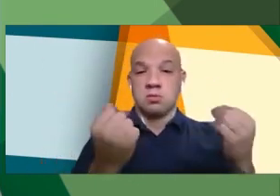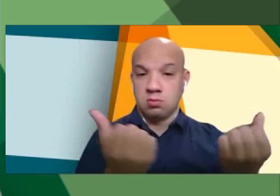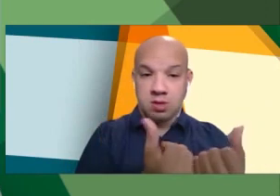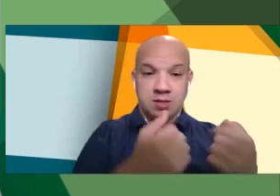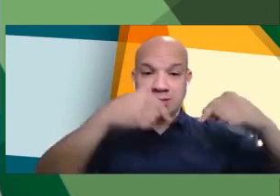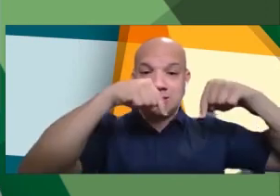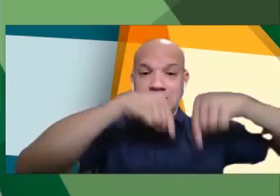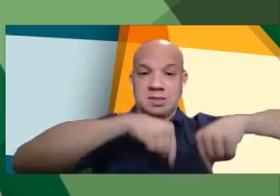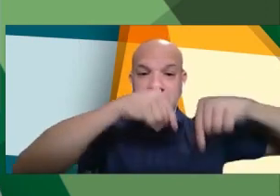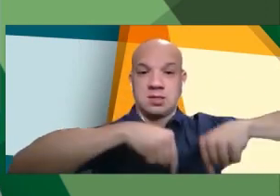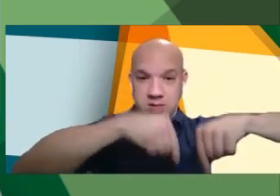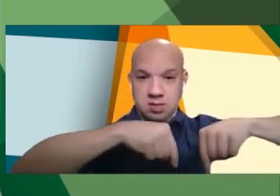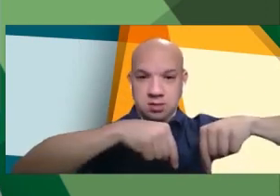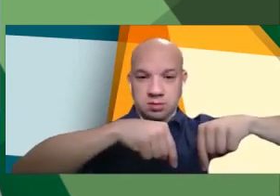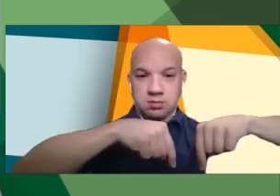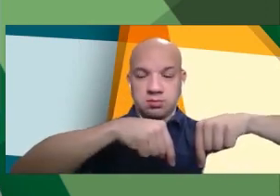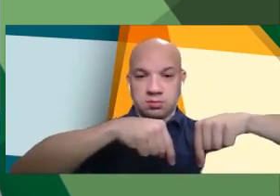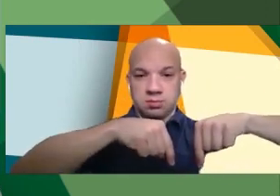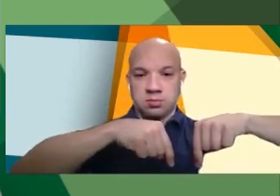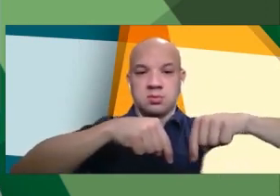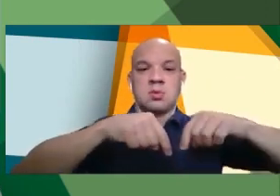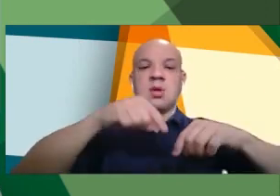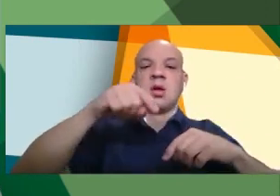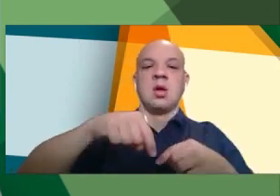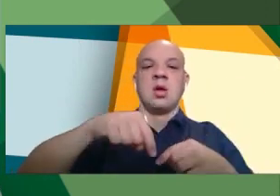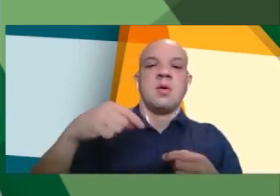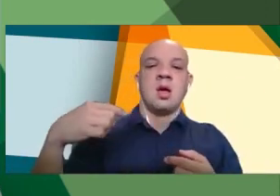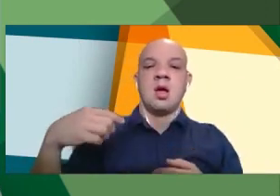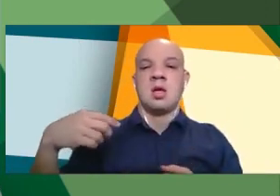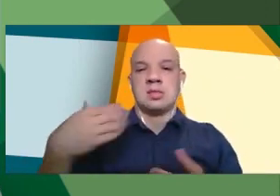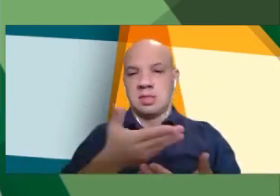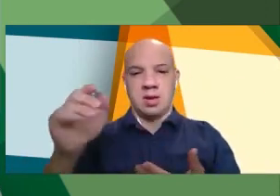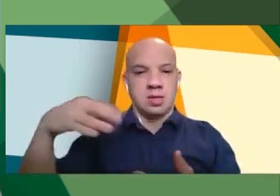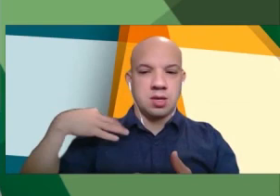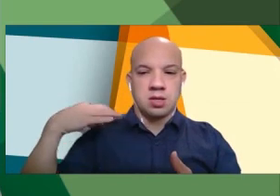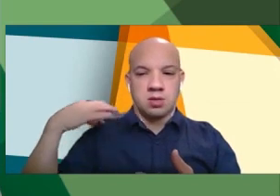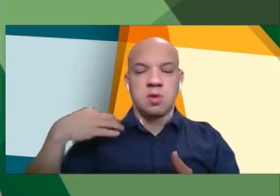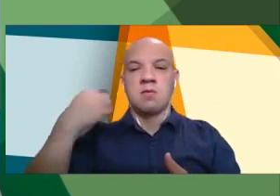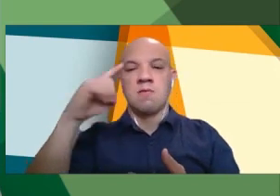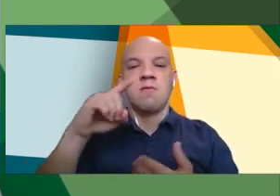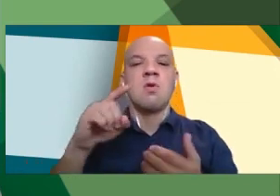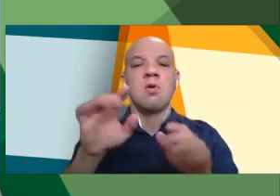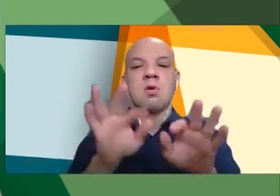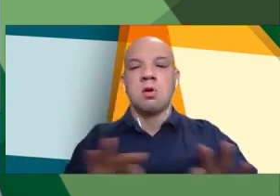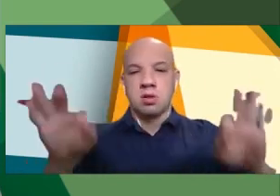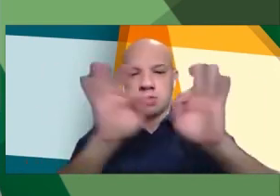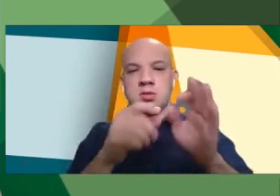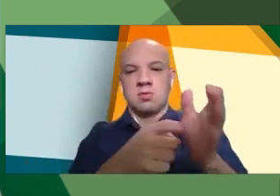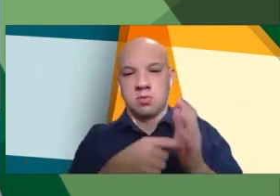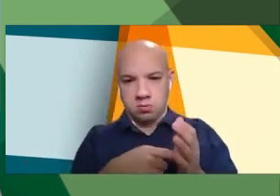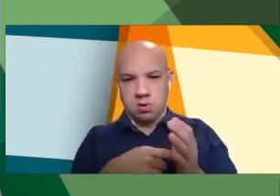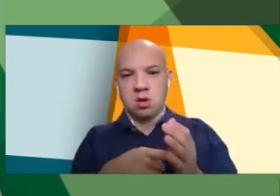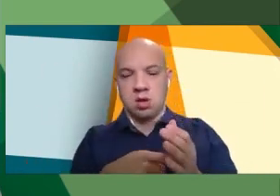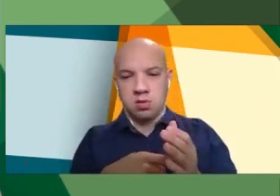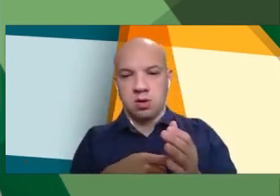not ineligible for award of a contract due to a suspension, debarment, or who had imposed